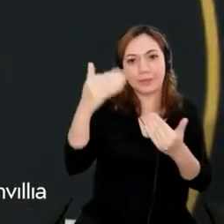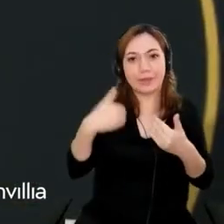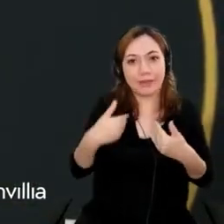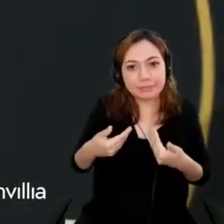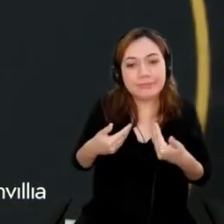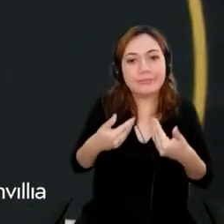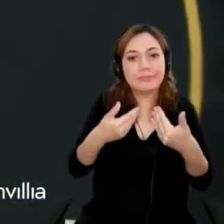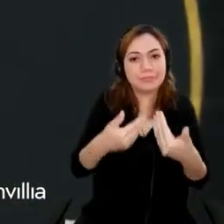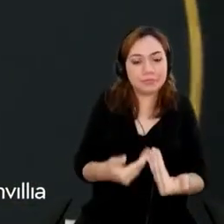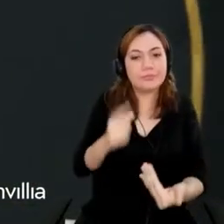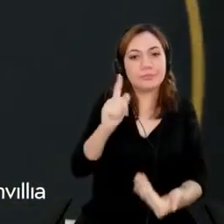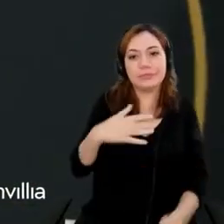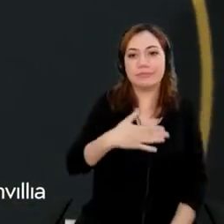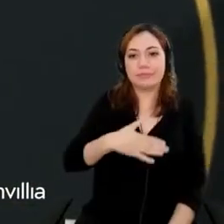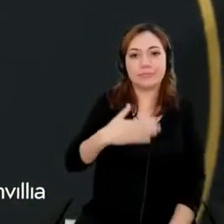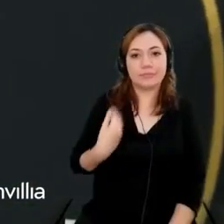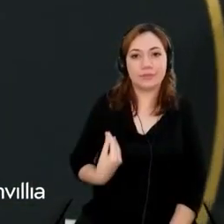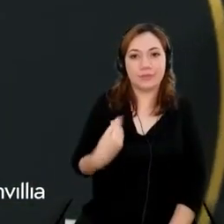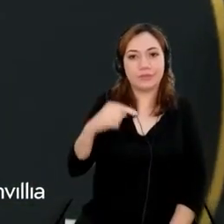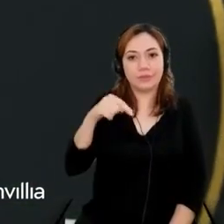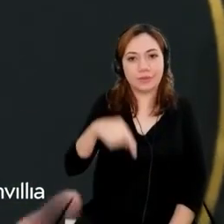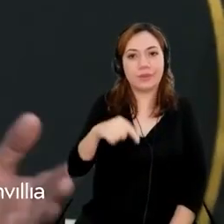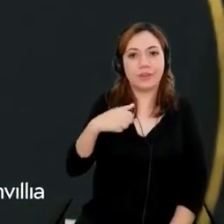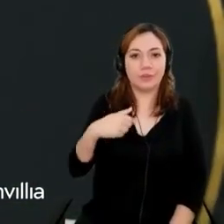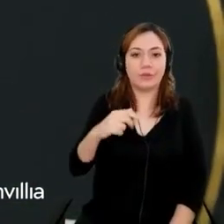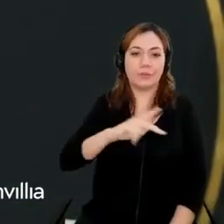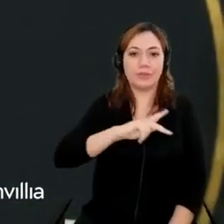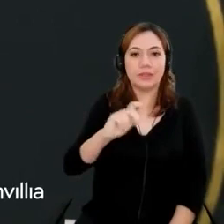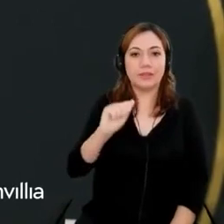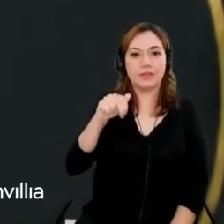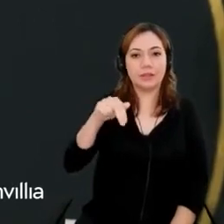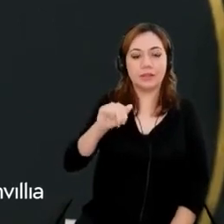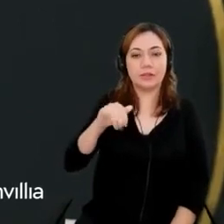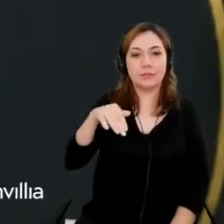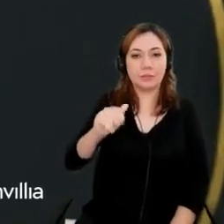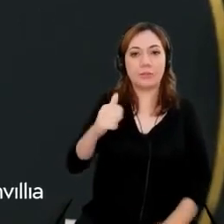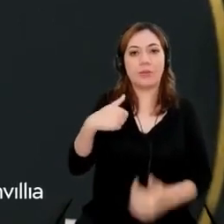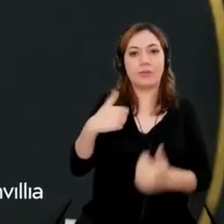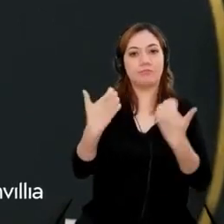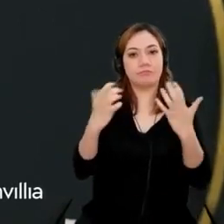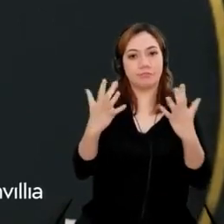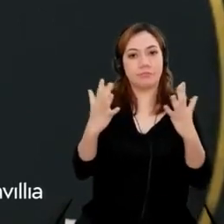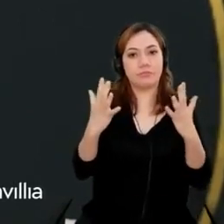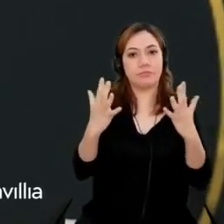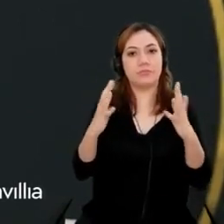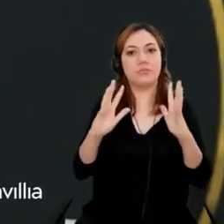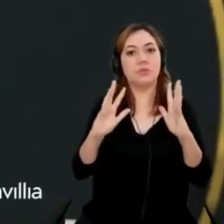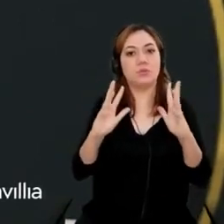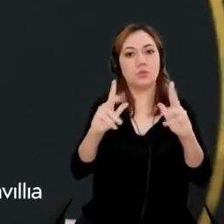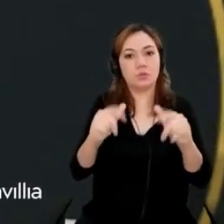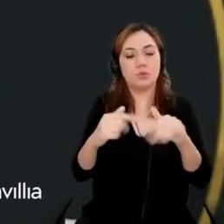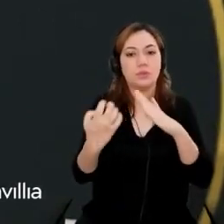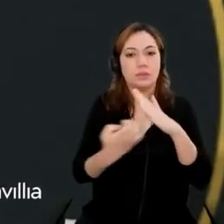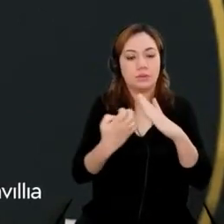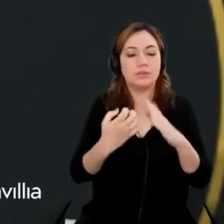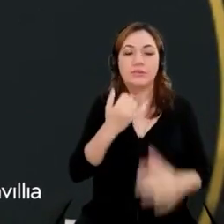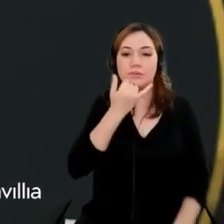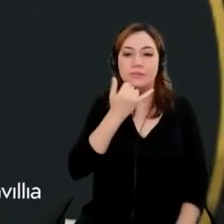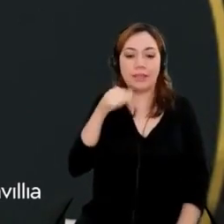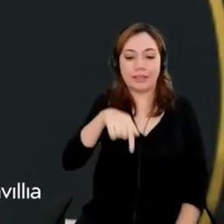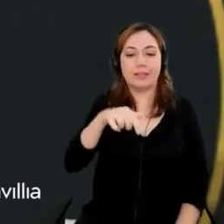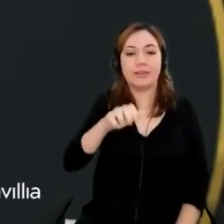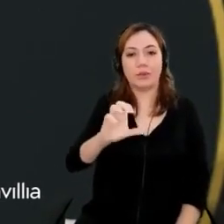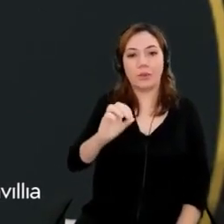here representing Anima. And congratulations to all the Compass team. It was a